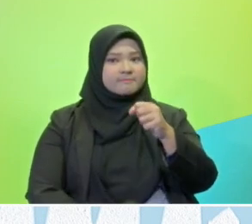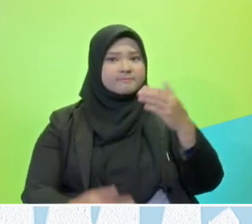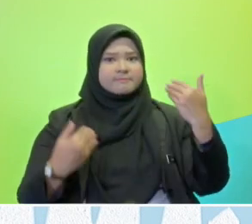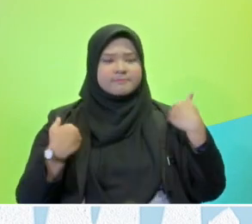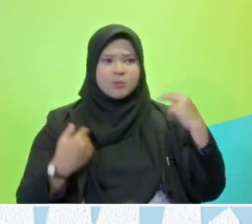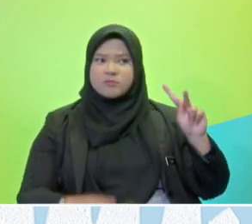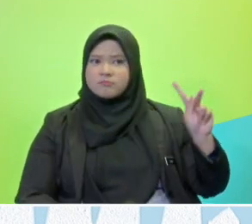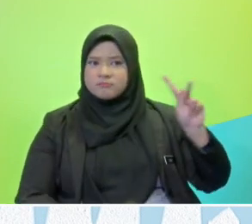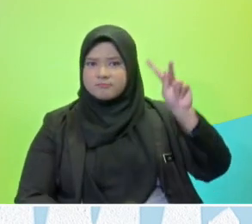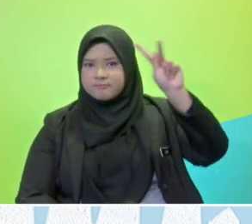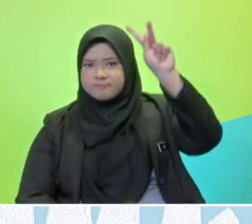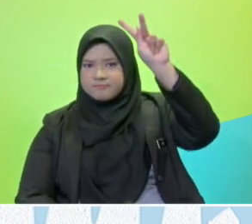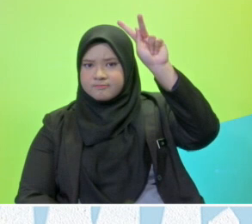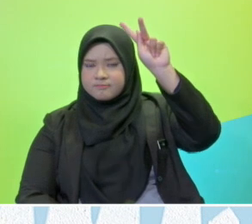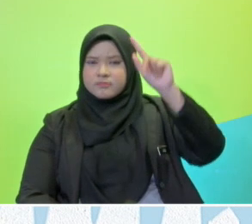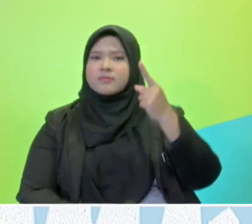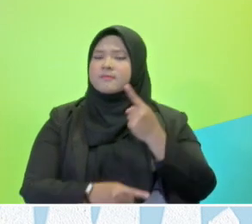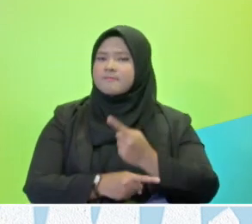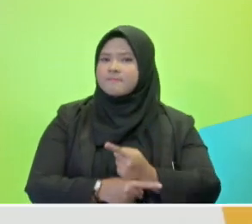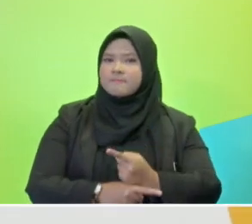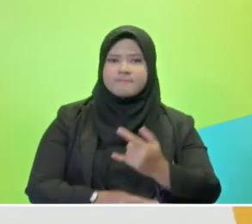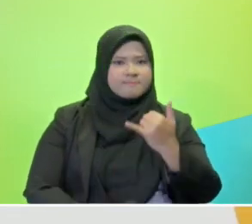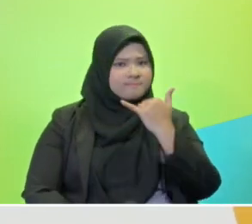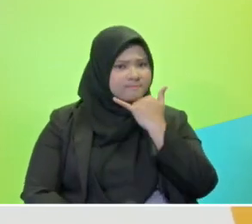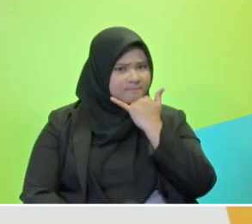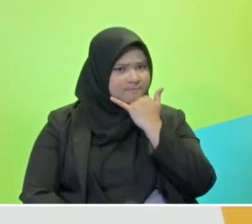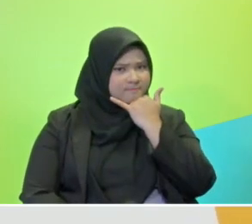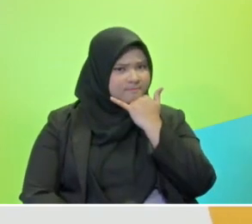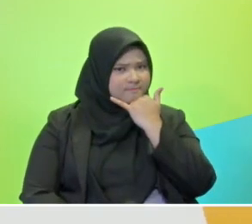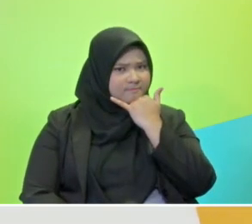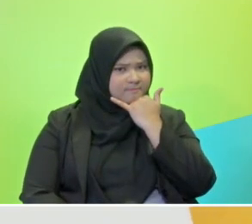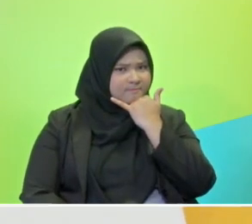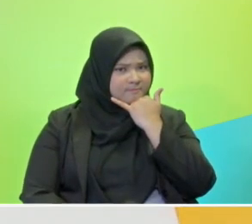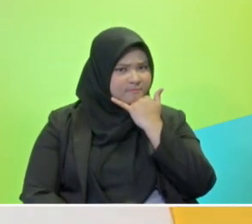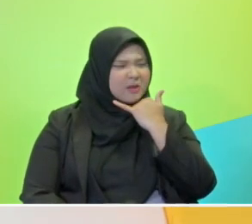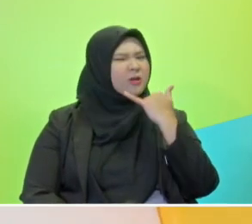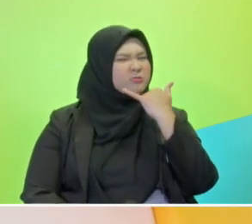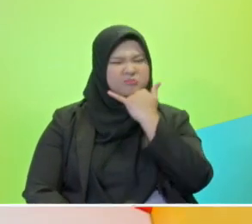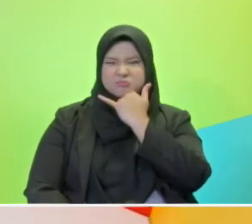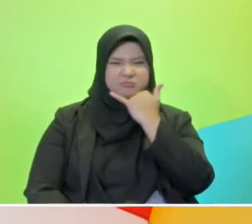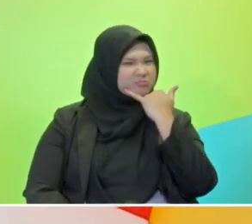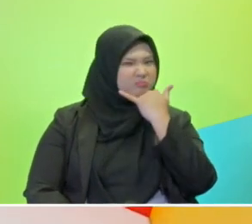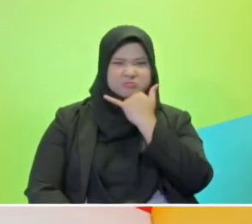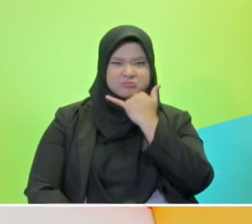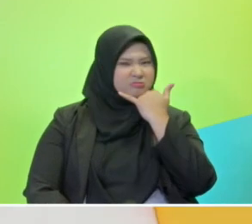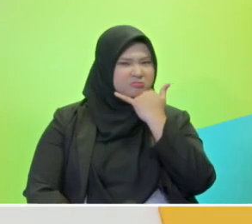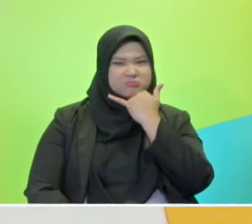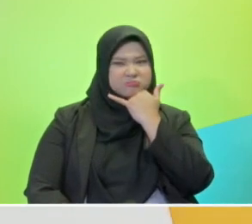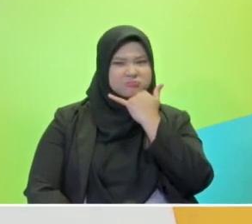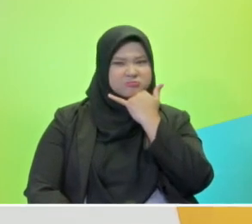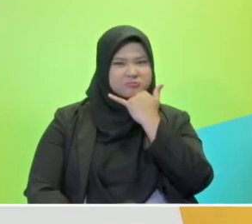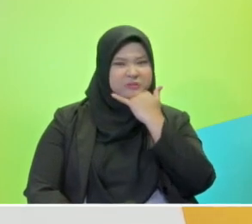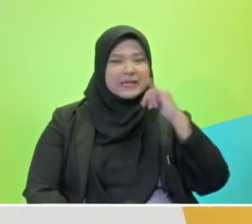kite. Is it green or red? Red. Red. Why? Red. So, what has